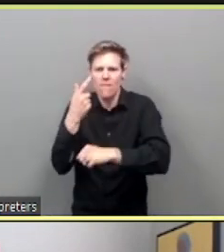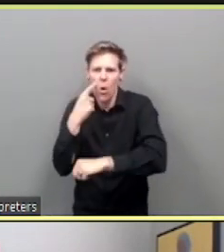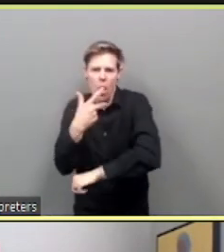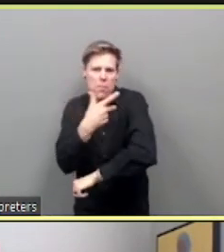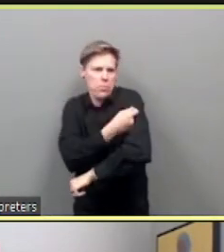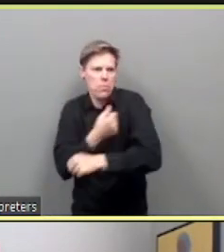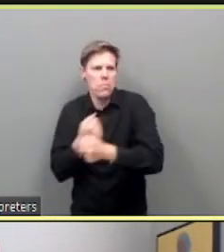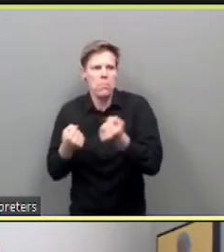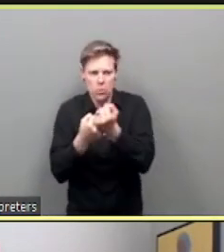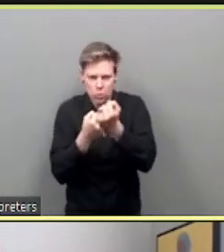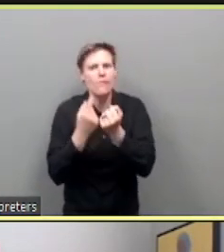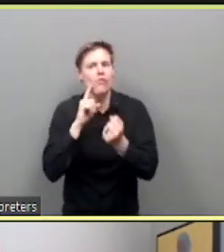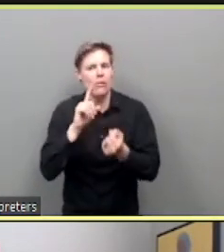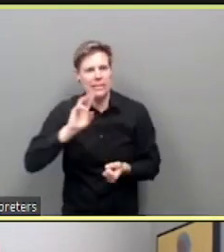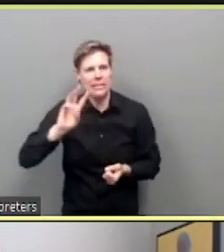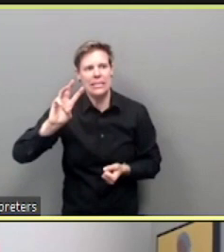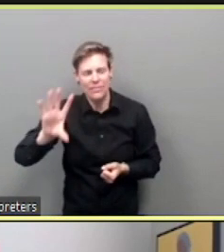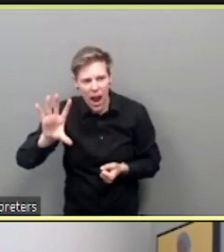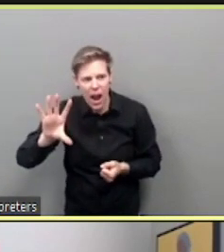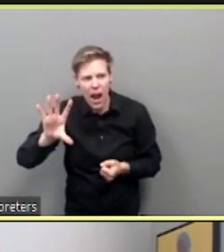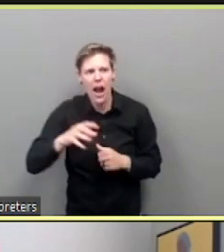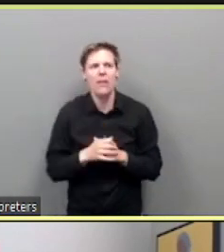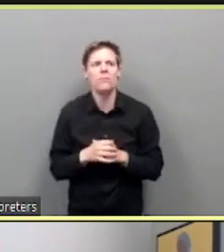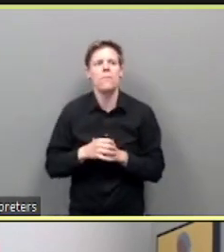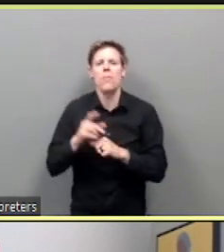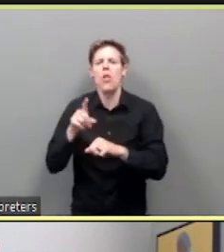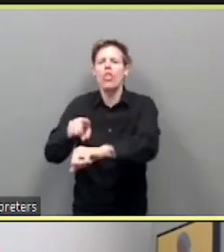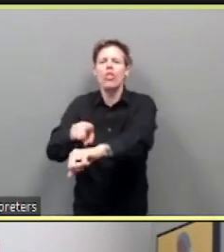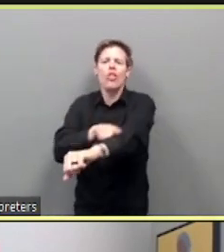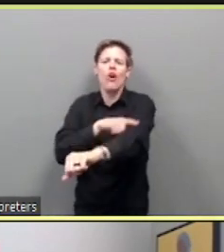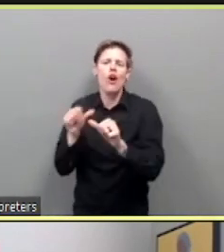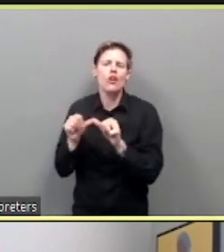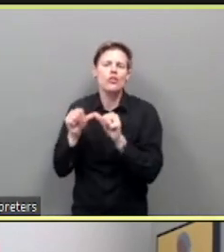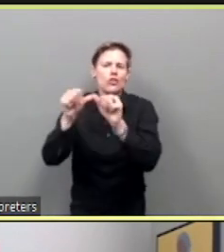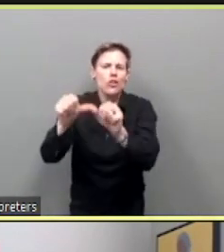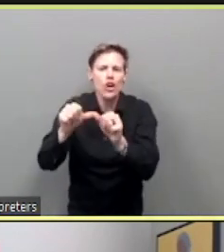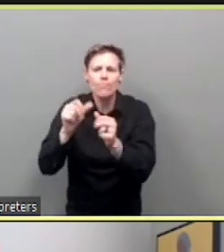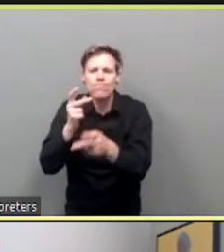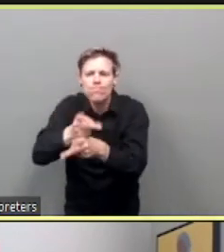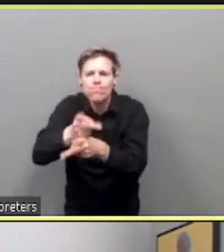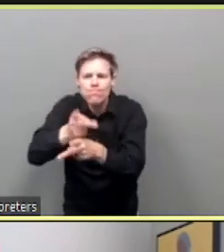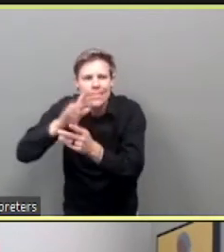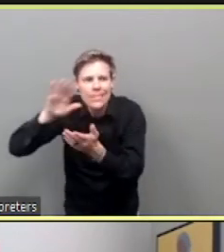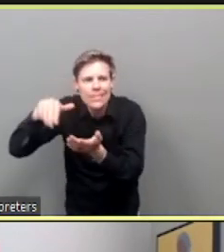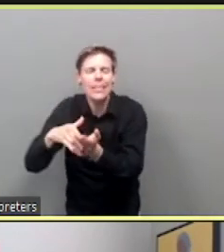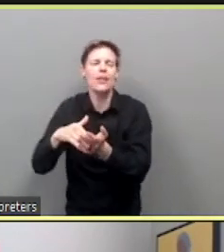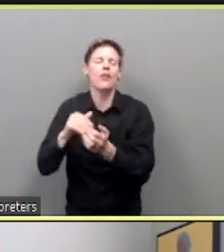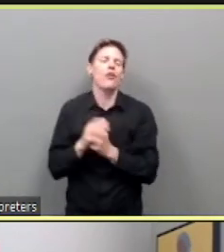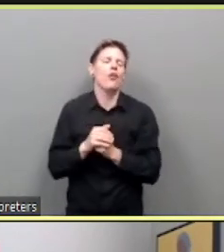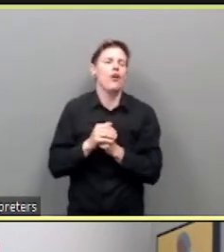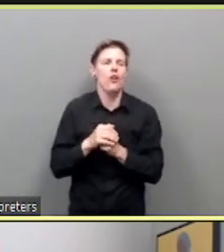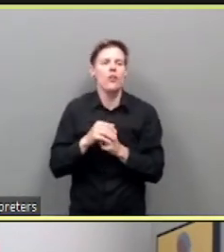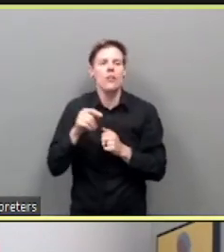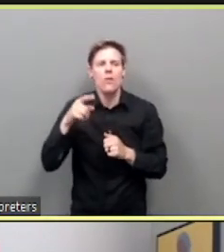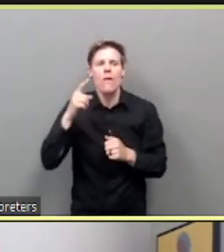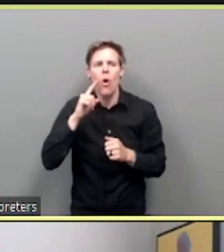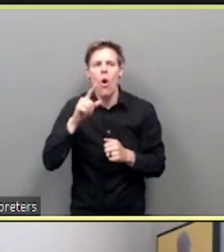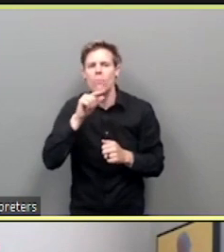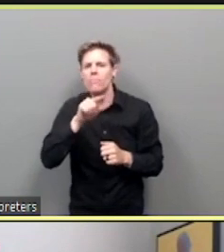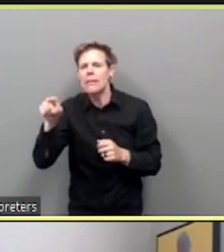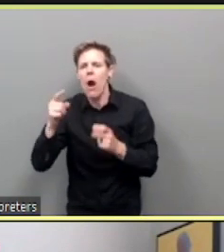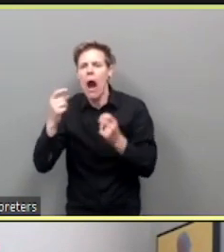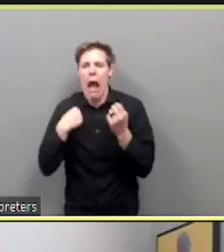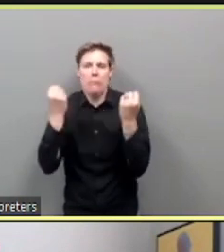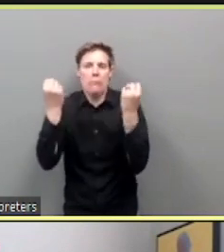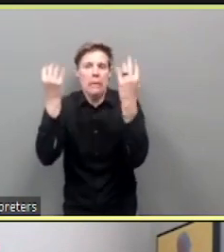over, residents in long-term care facility, those 50 and 64-year-olds with underlying medical conditions. Those are those